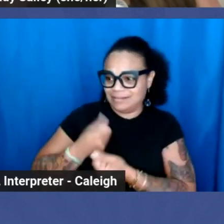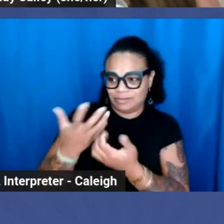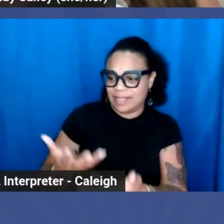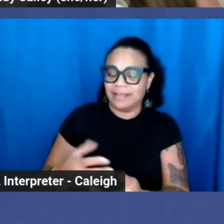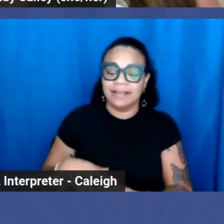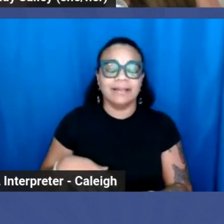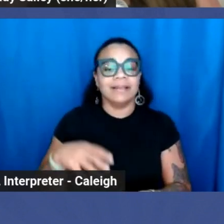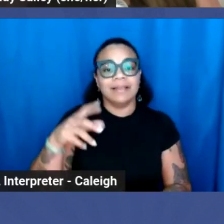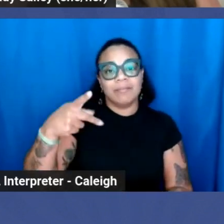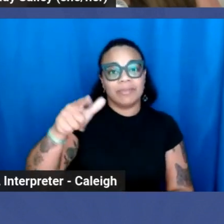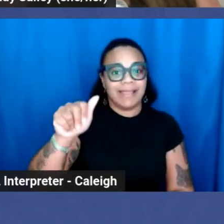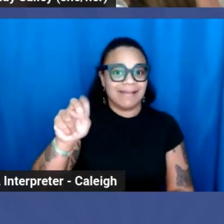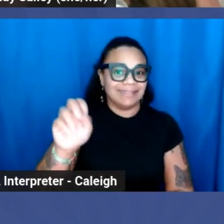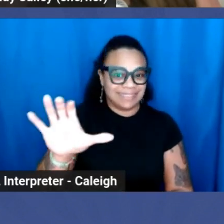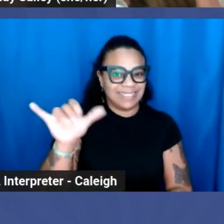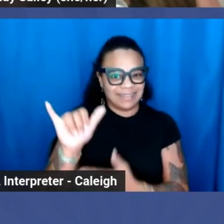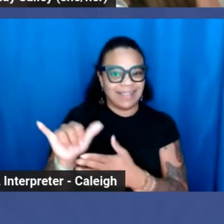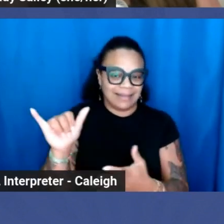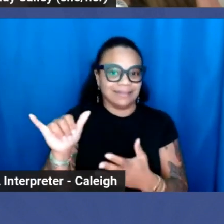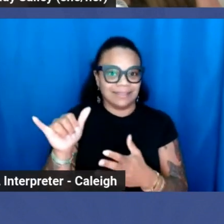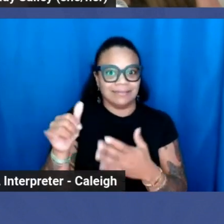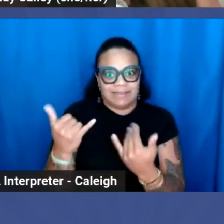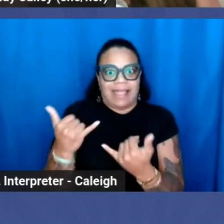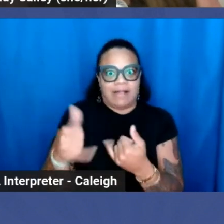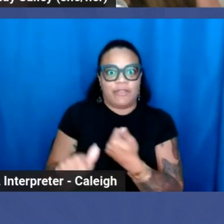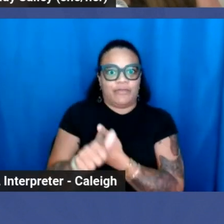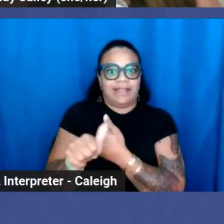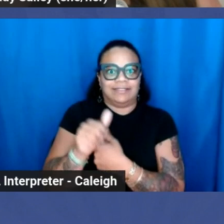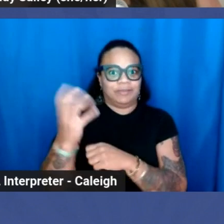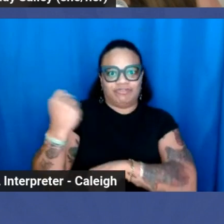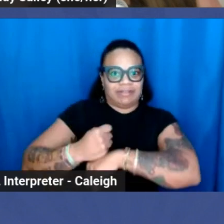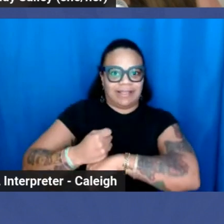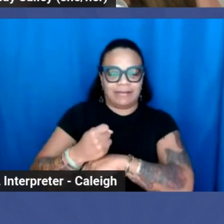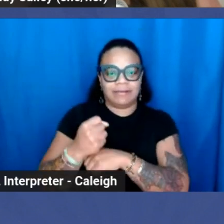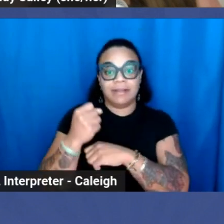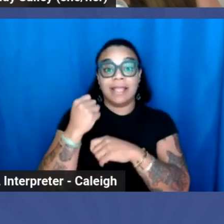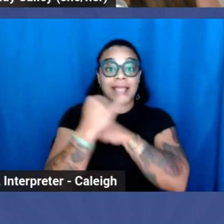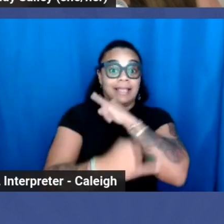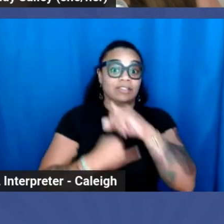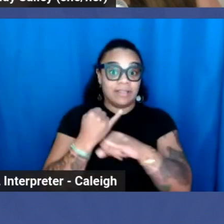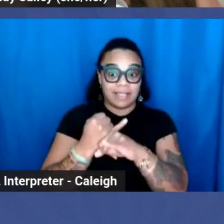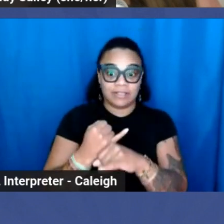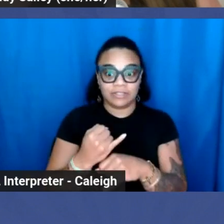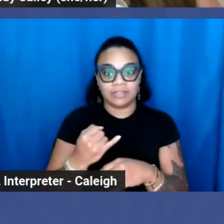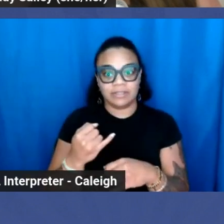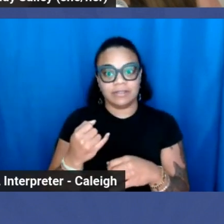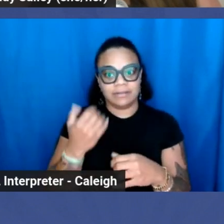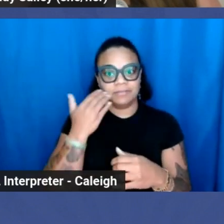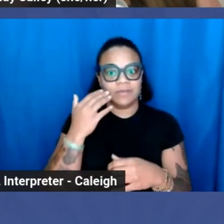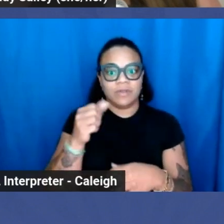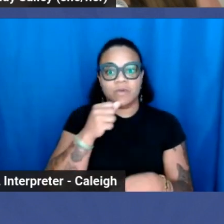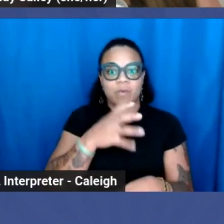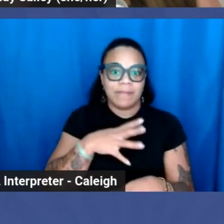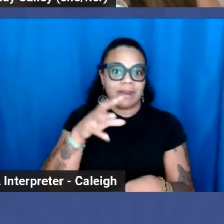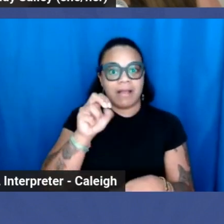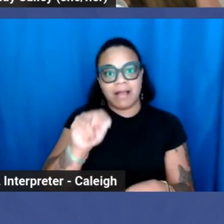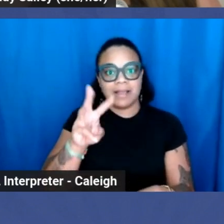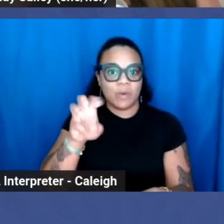was threatened, is being threatened to be shut down. Internationally, we know, for example, that Women on Web's website